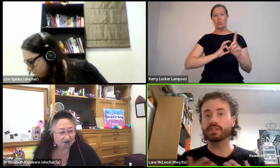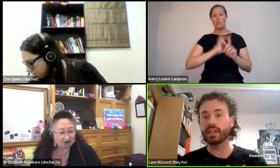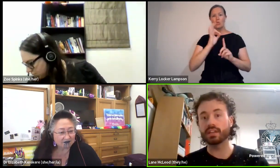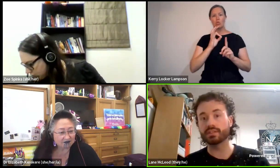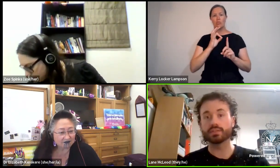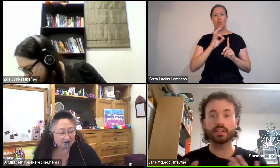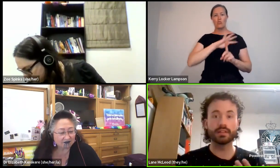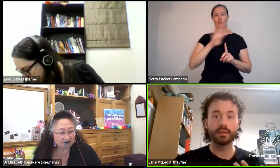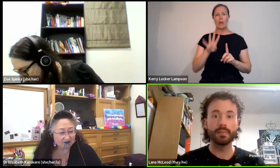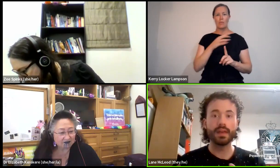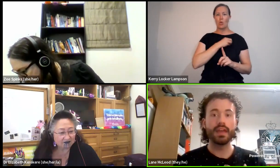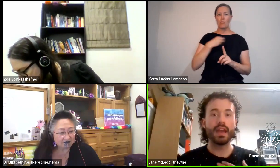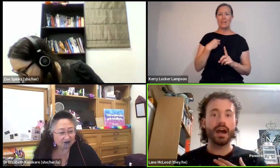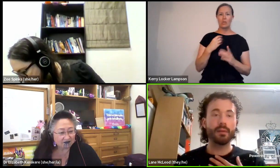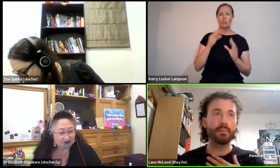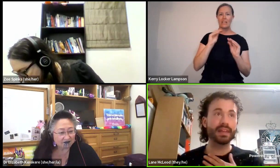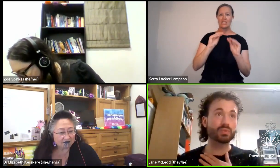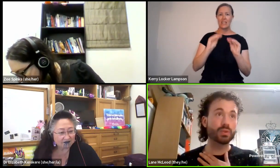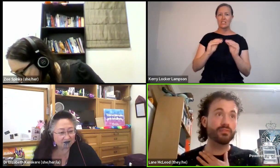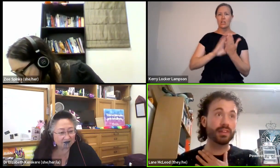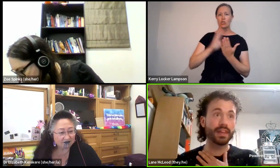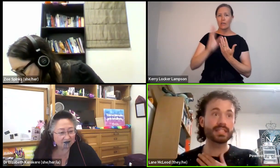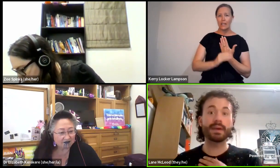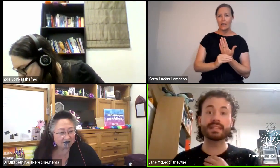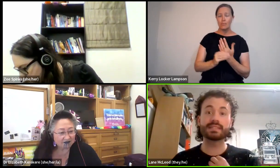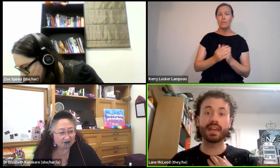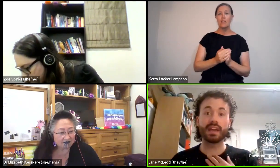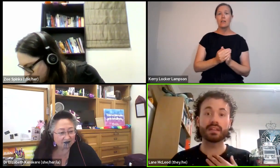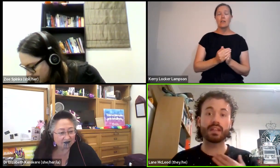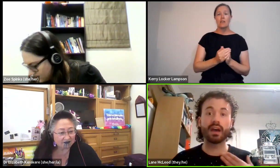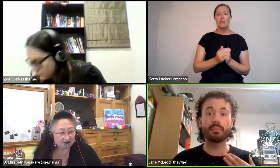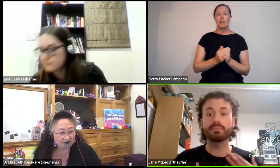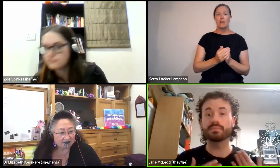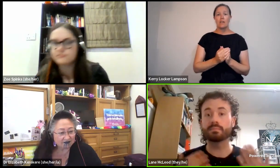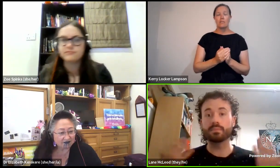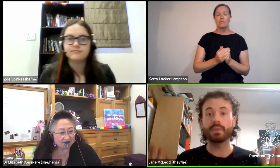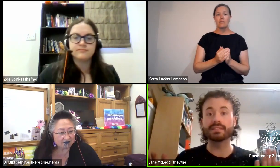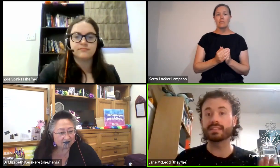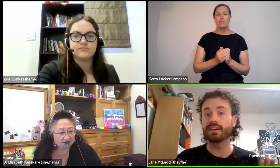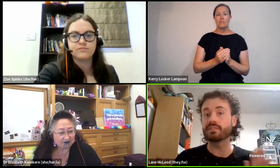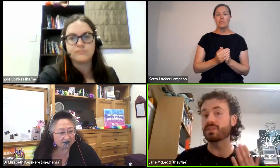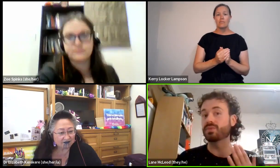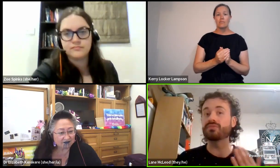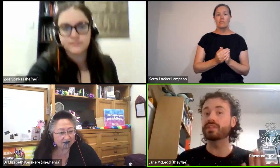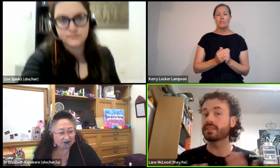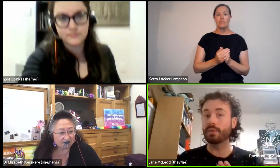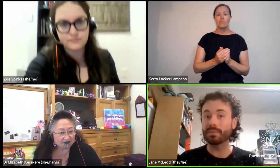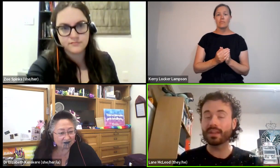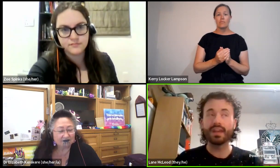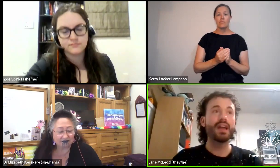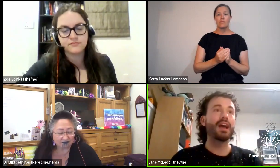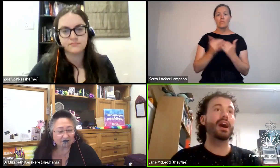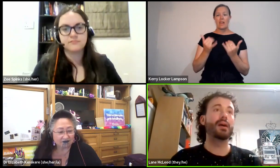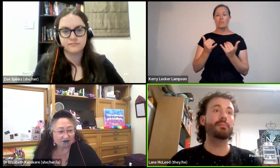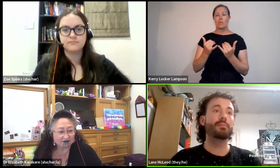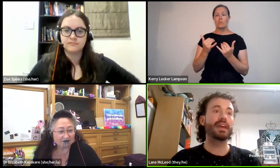medical education curriculum and sort of filling that space that paid staff don't fill at the